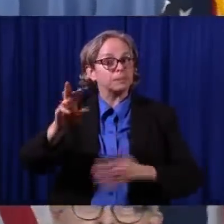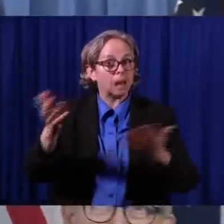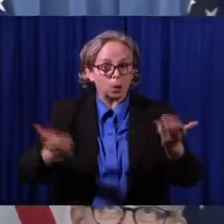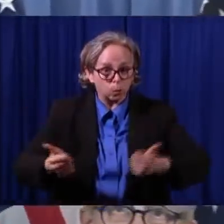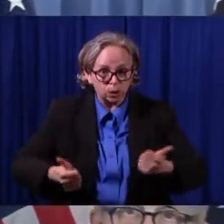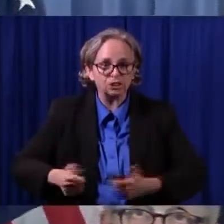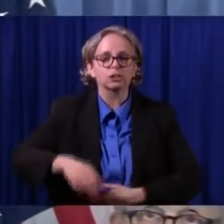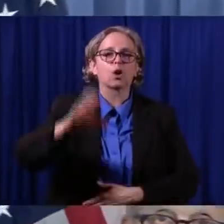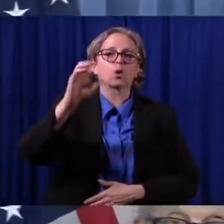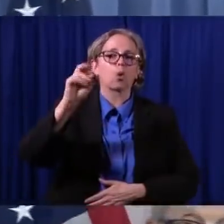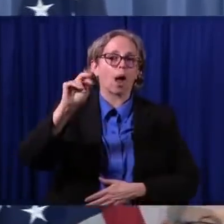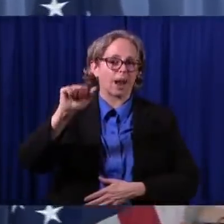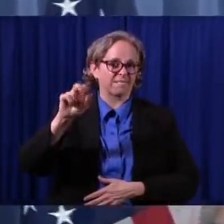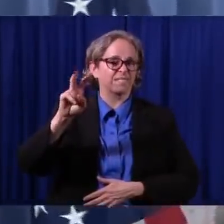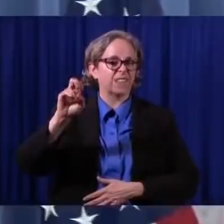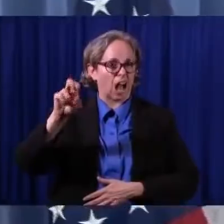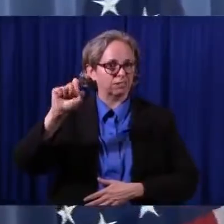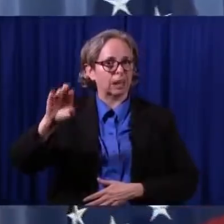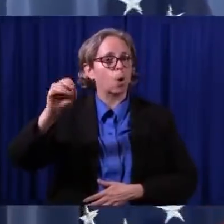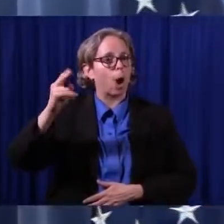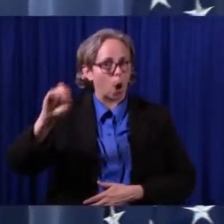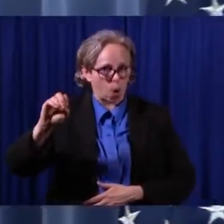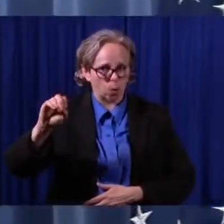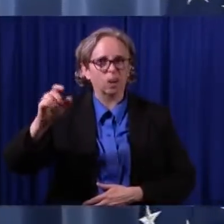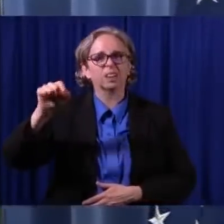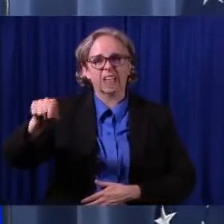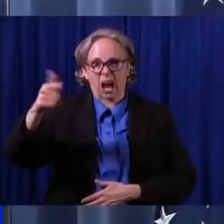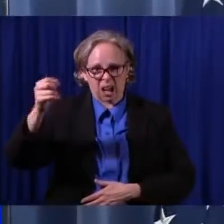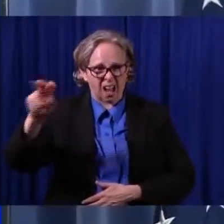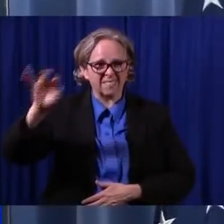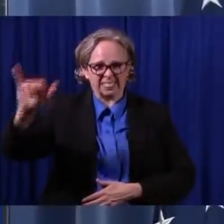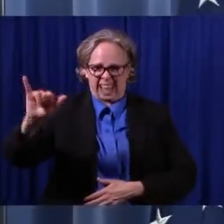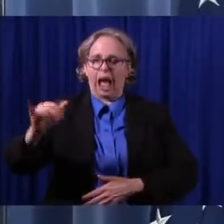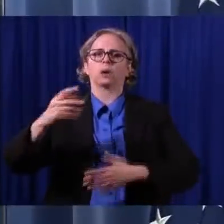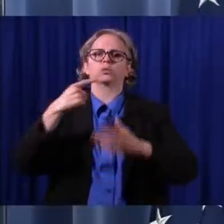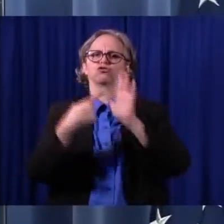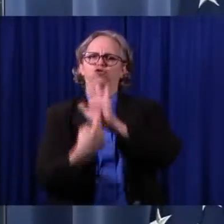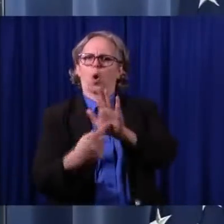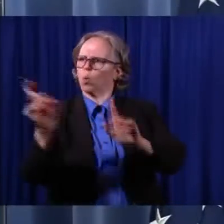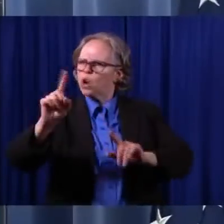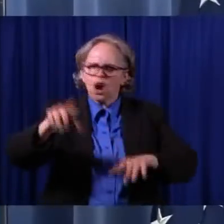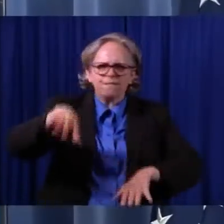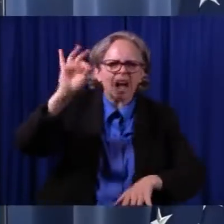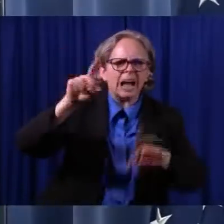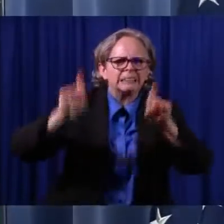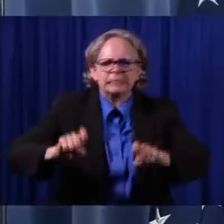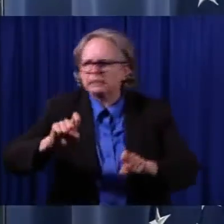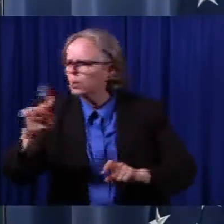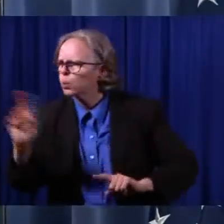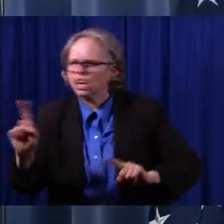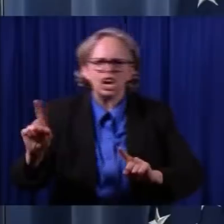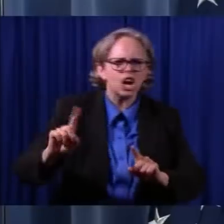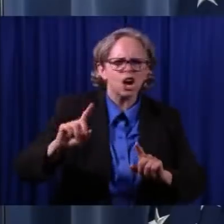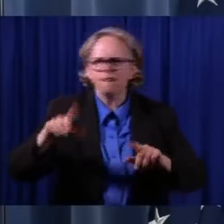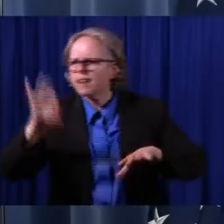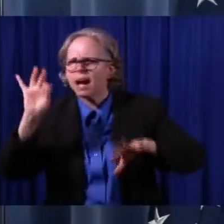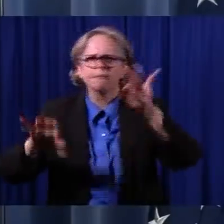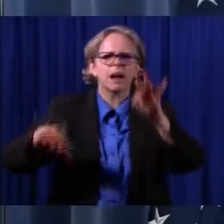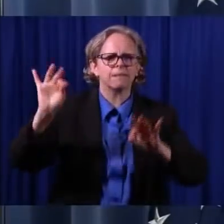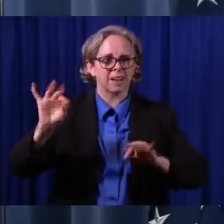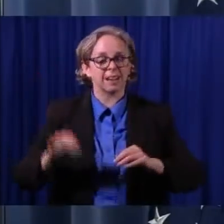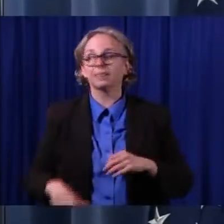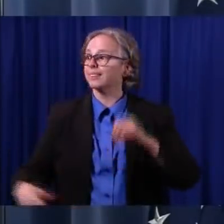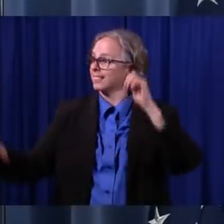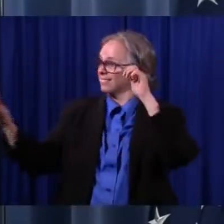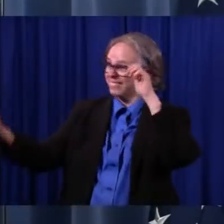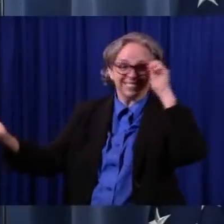and website and you can see locations of where you can get testing. This map that is up there right now shows